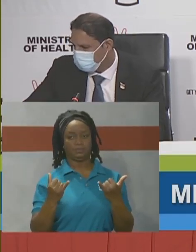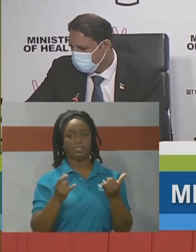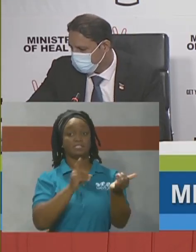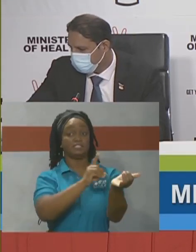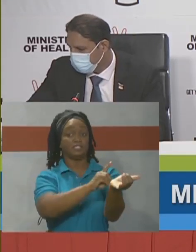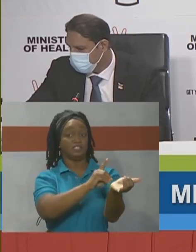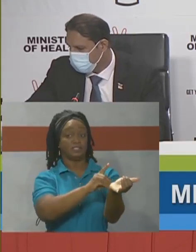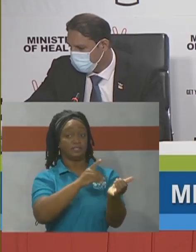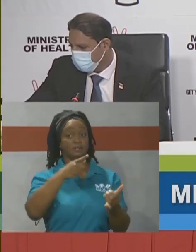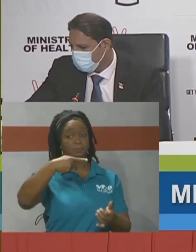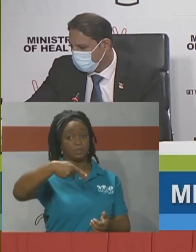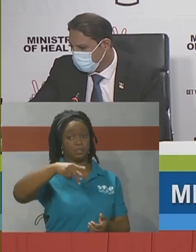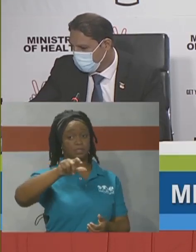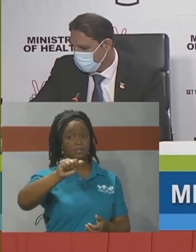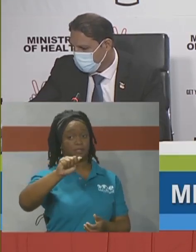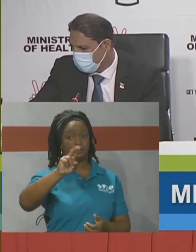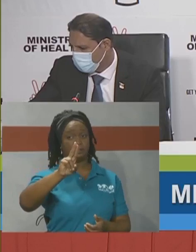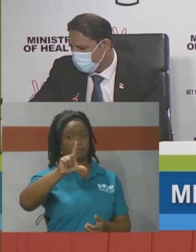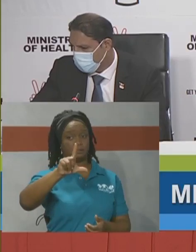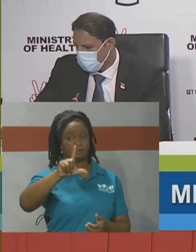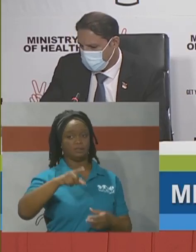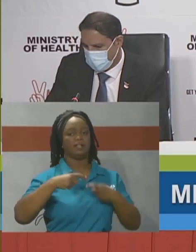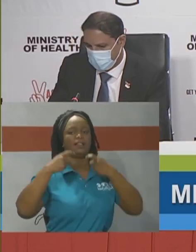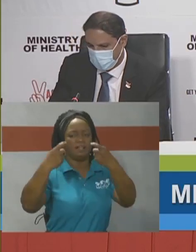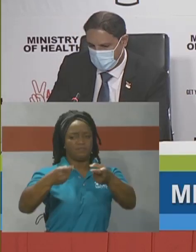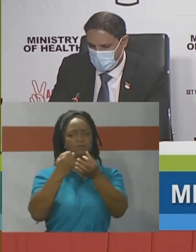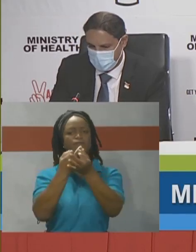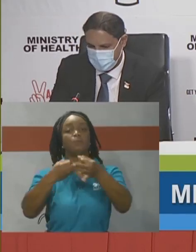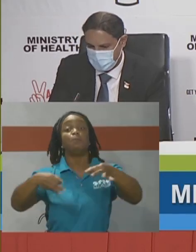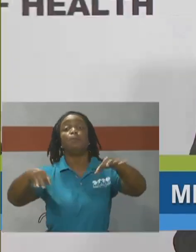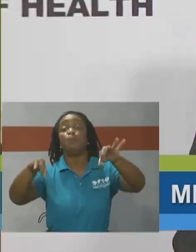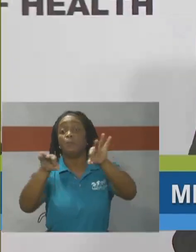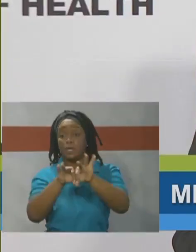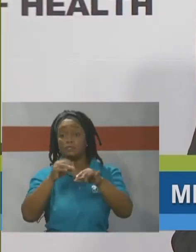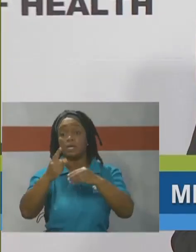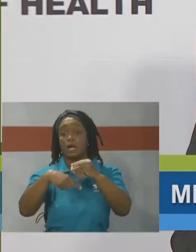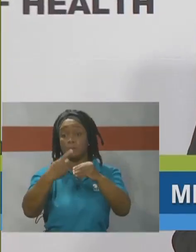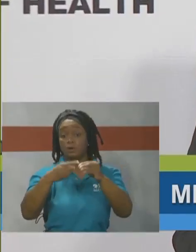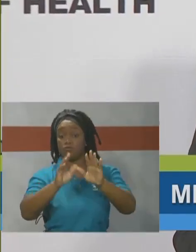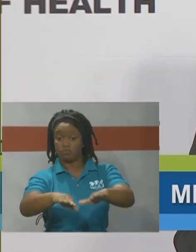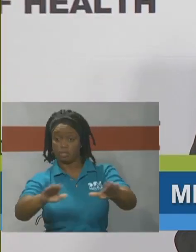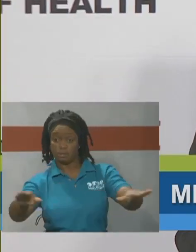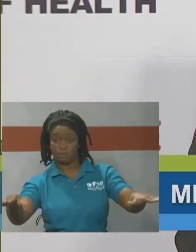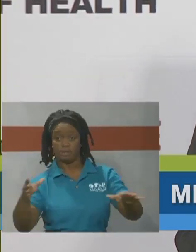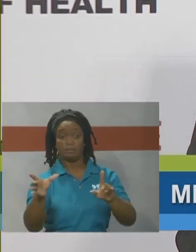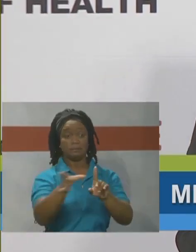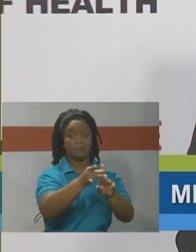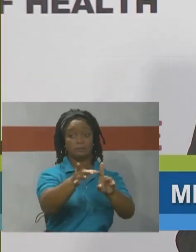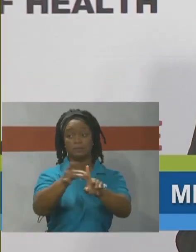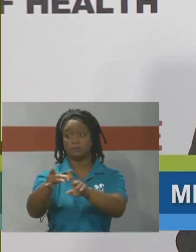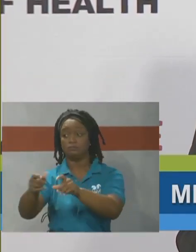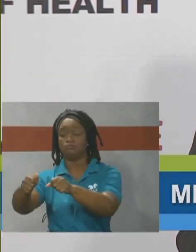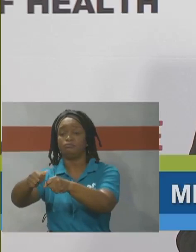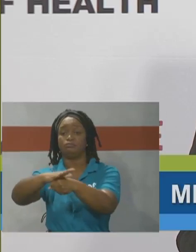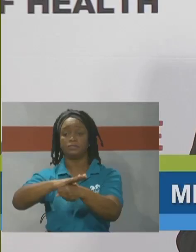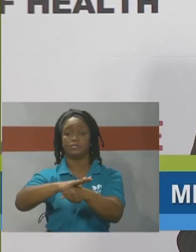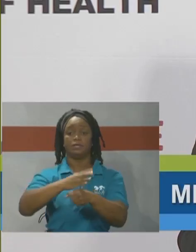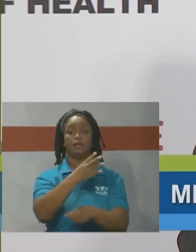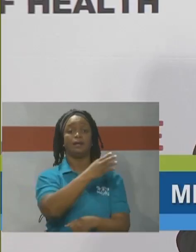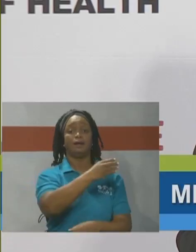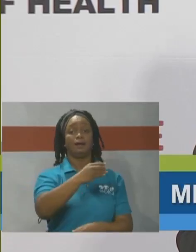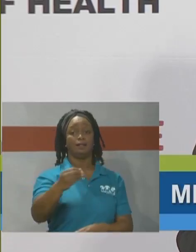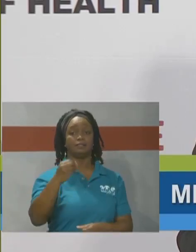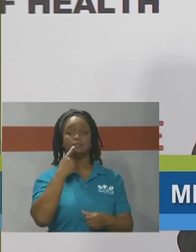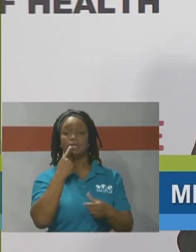present some very important information on children with COVID-19. She will also update us on the number of